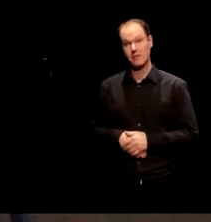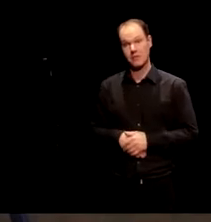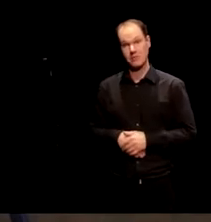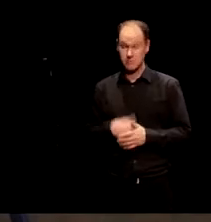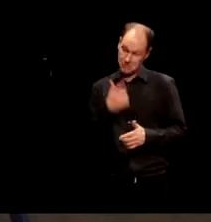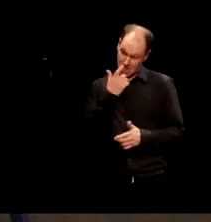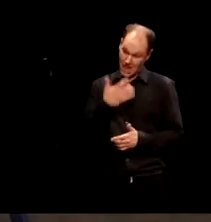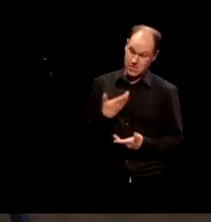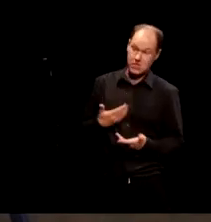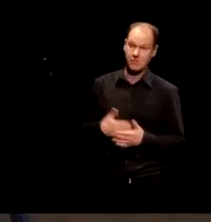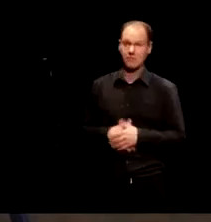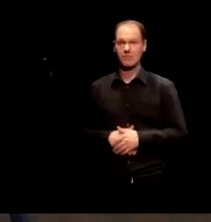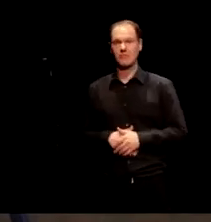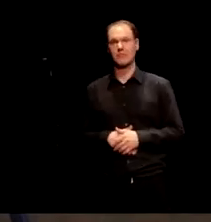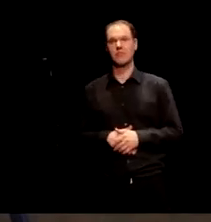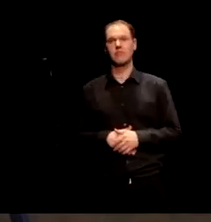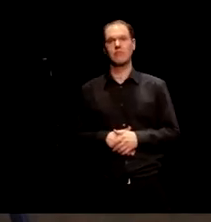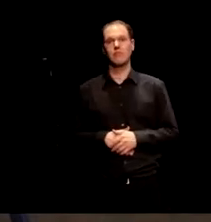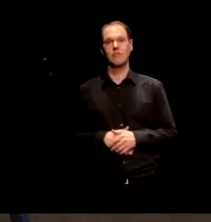I can.